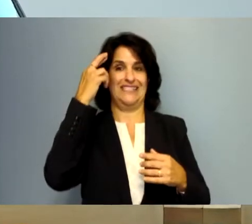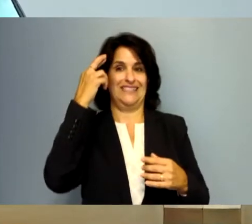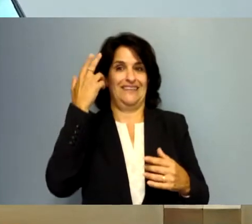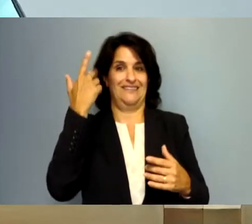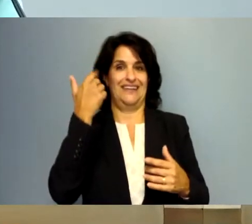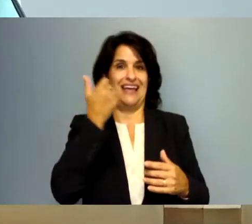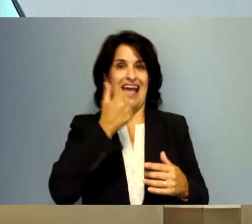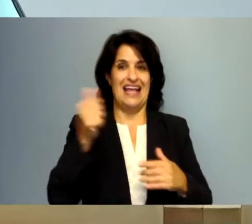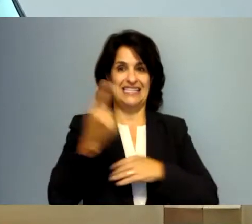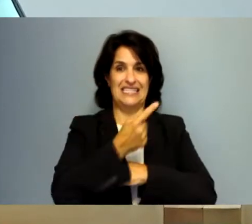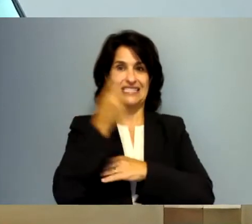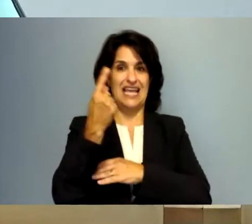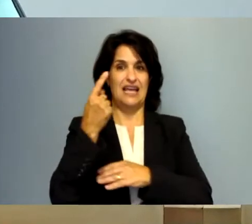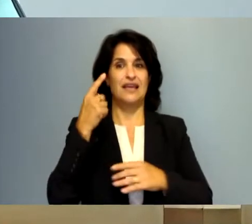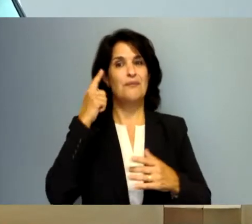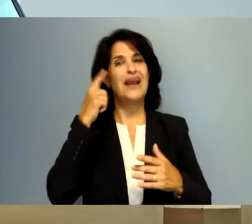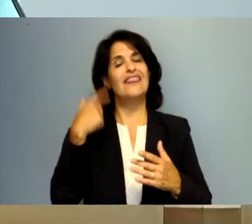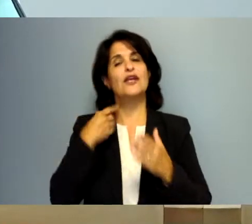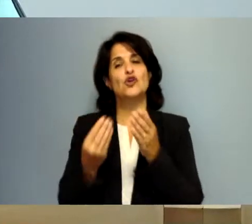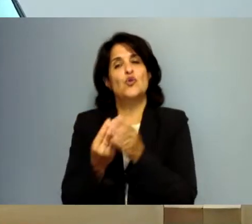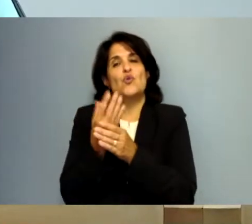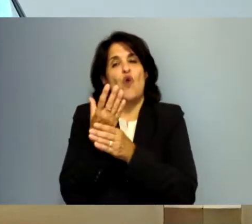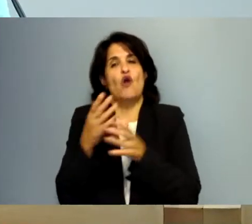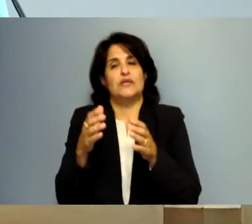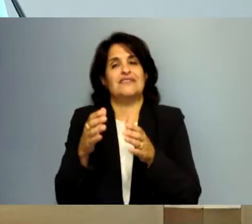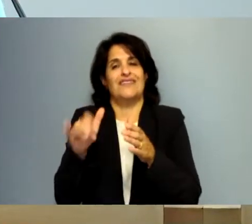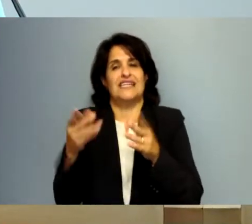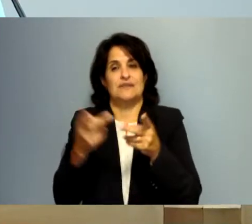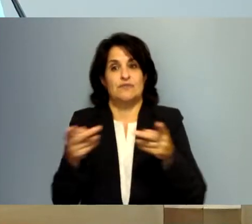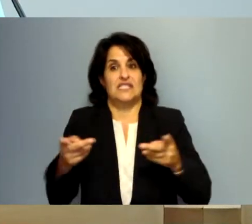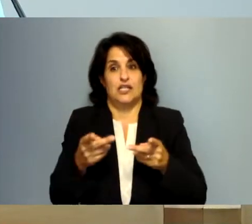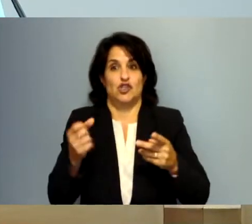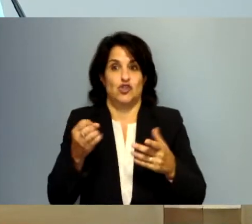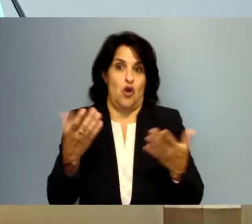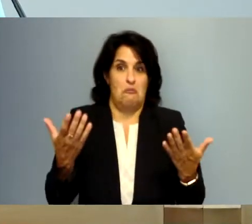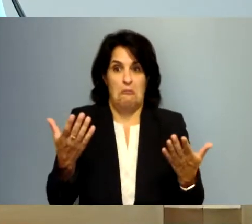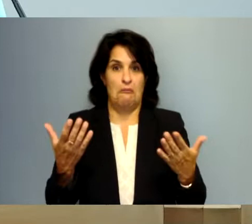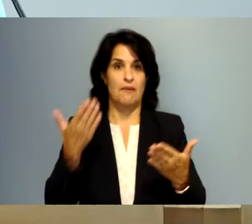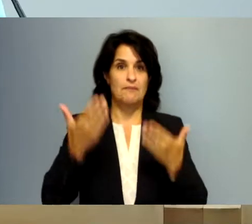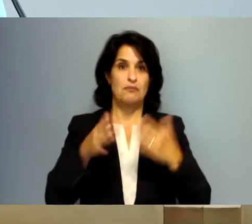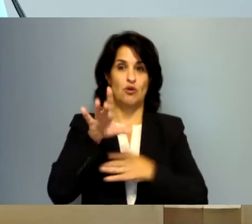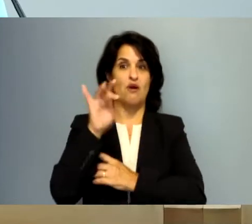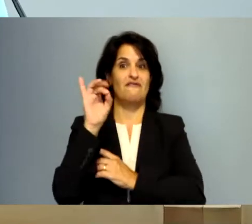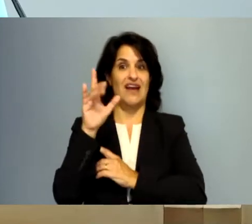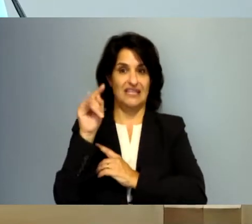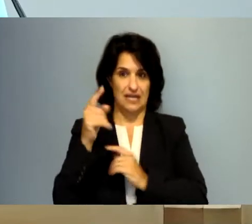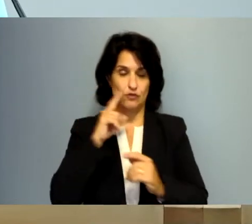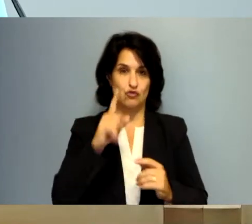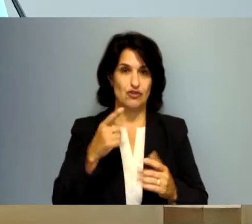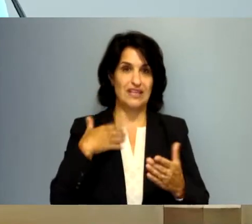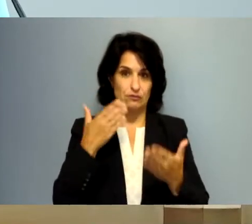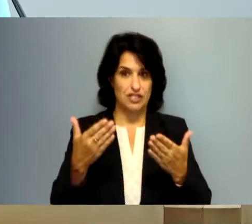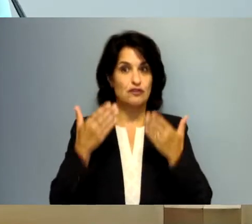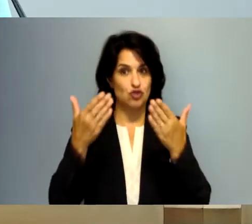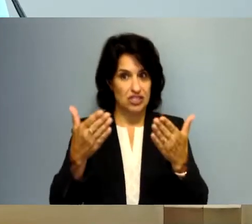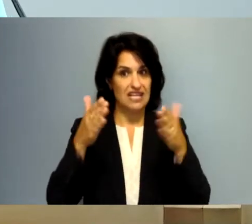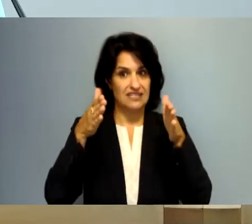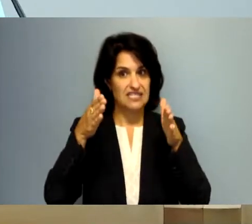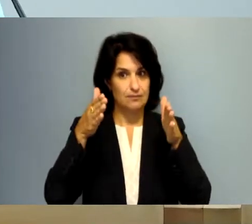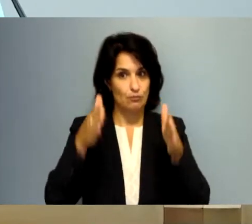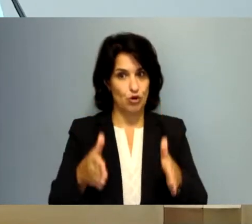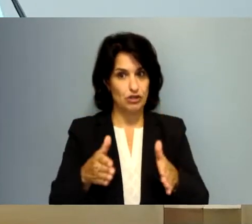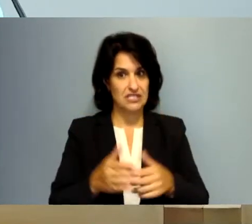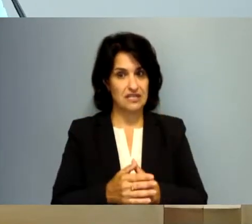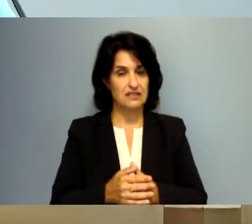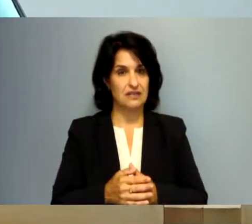But I think you're growing this position, so I don't know how this will work out. You may find out, yes, I would also suggest this person,